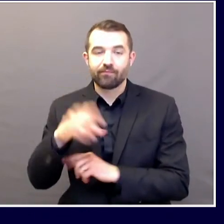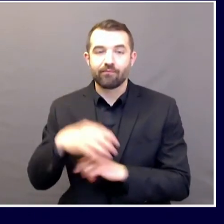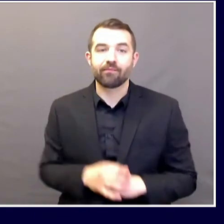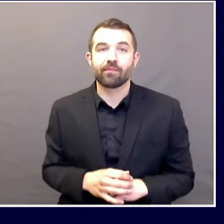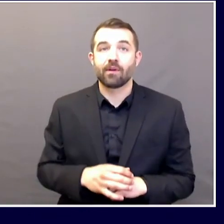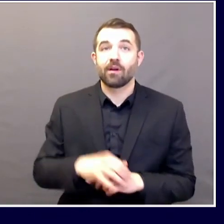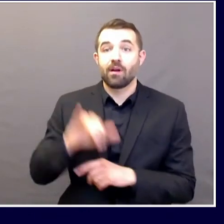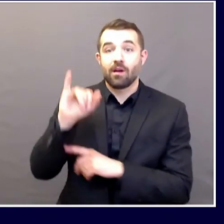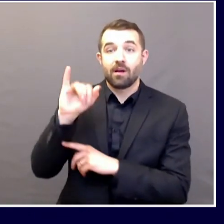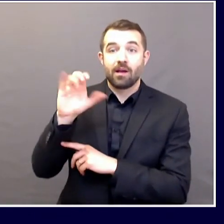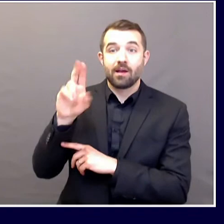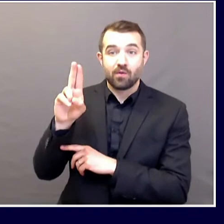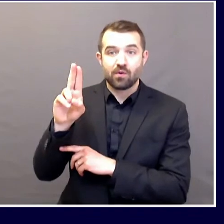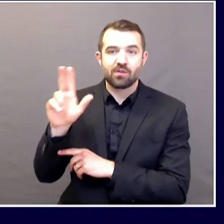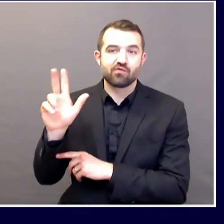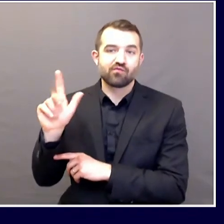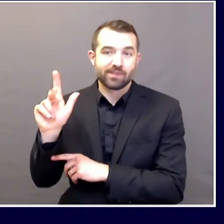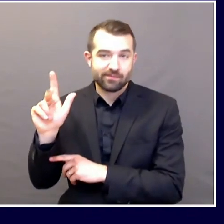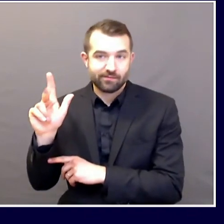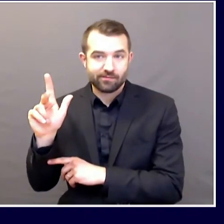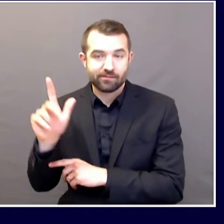and 6 of them are on a ventilator.